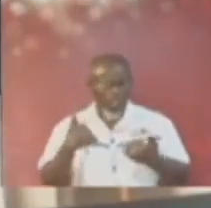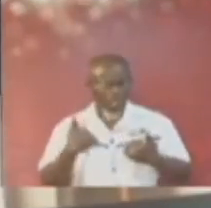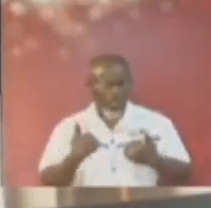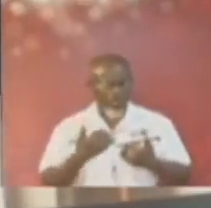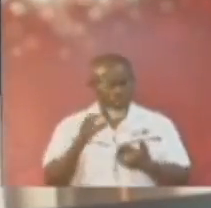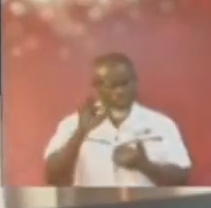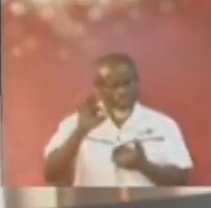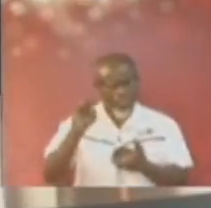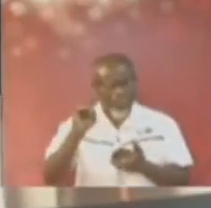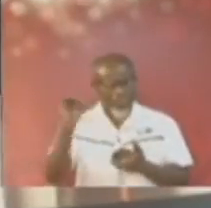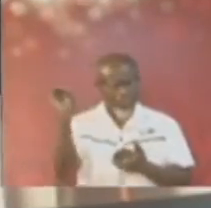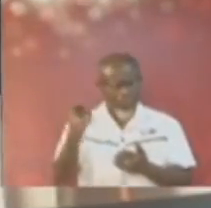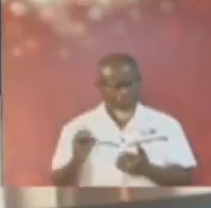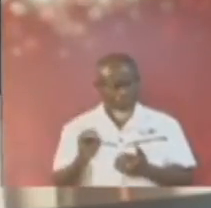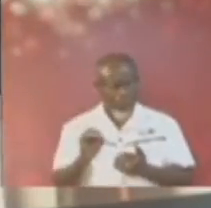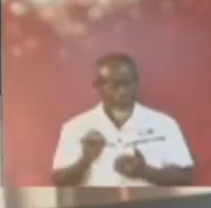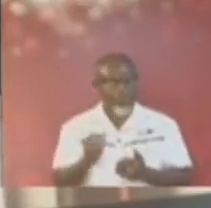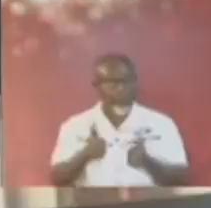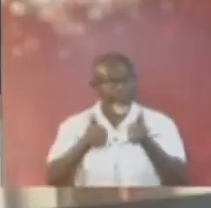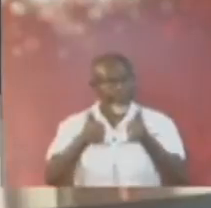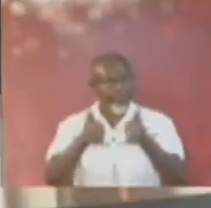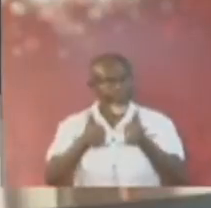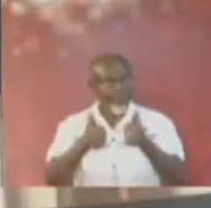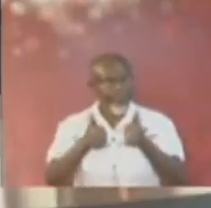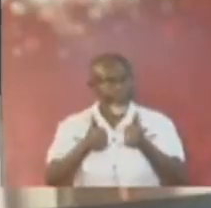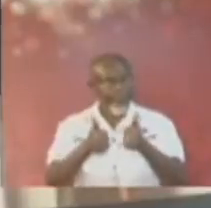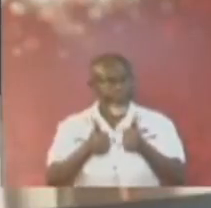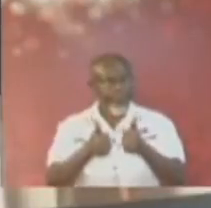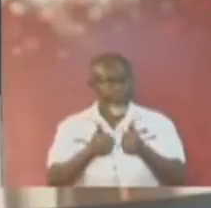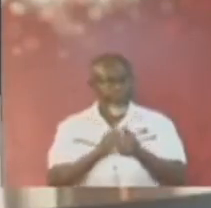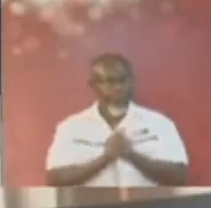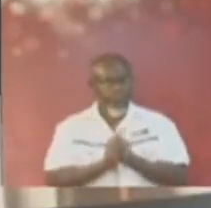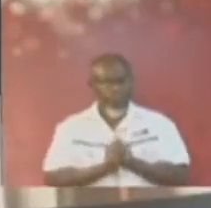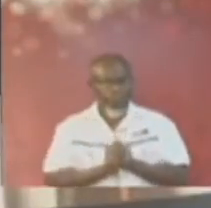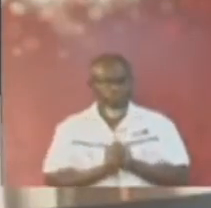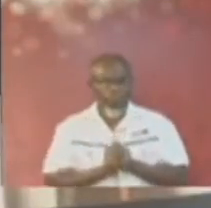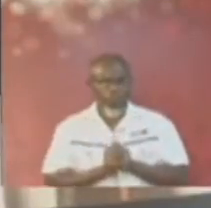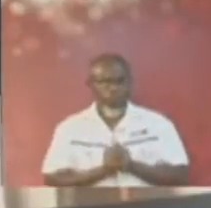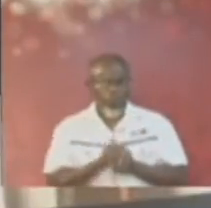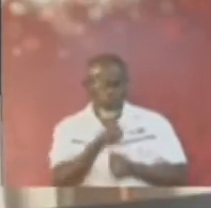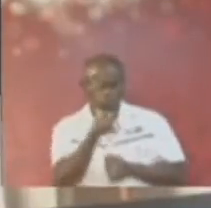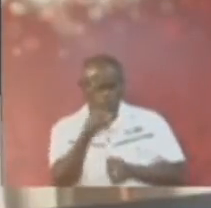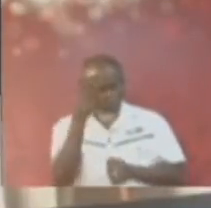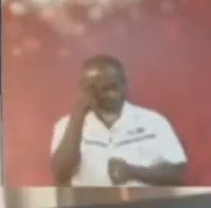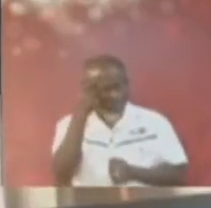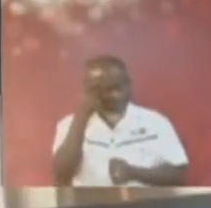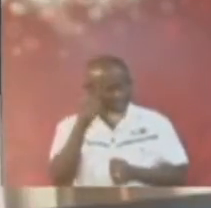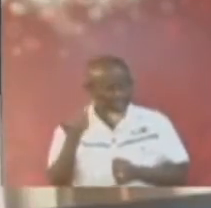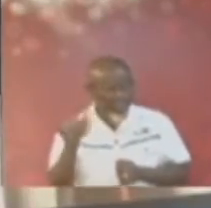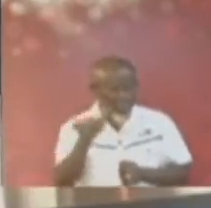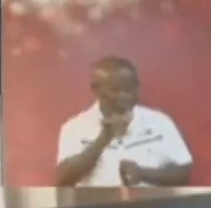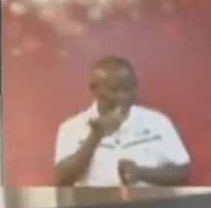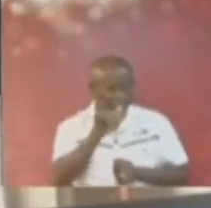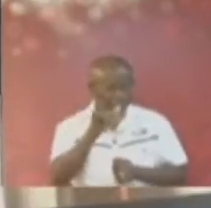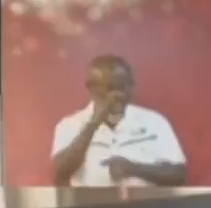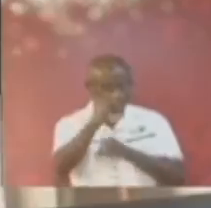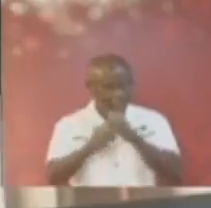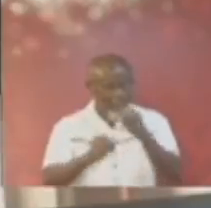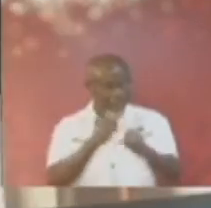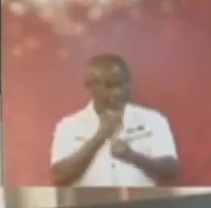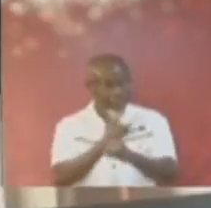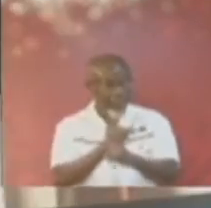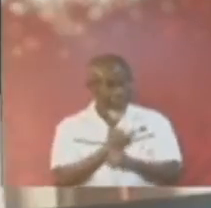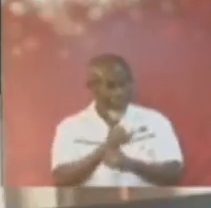from percentage trials. Do you share, the same level of optimism? And the